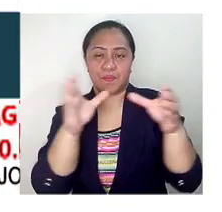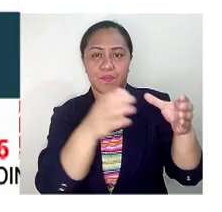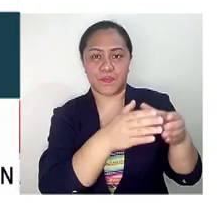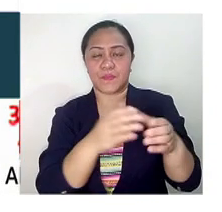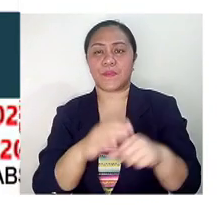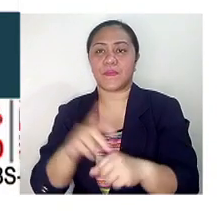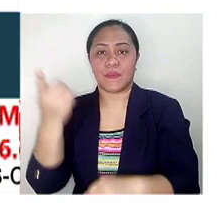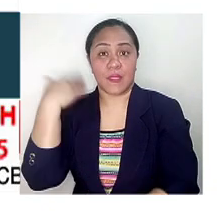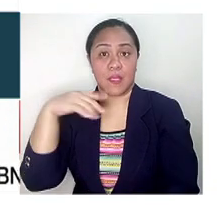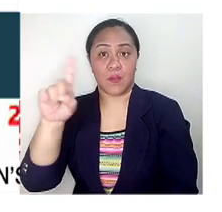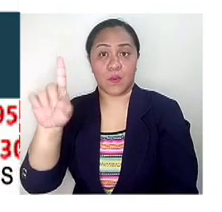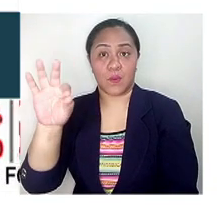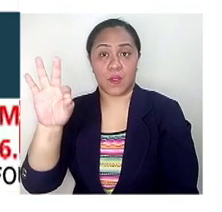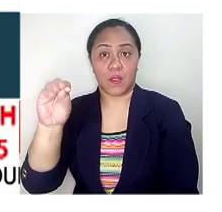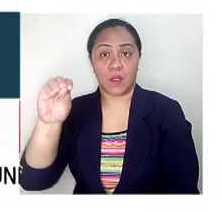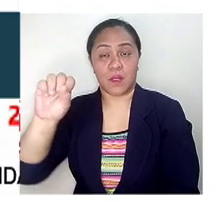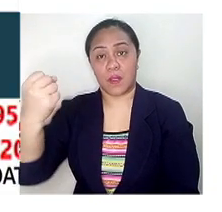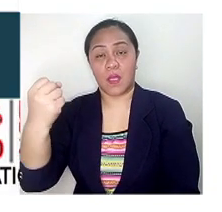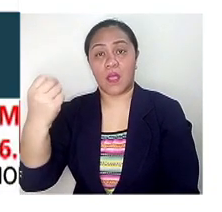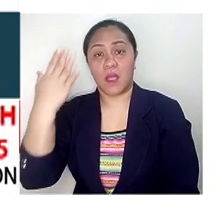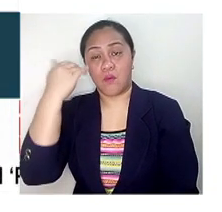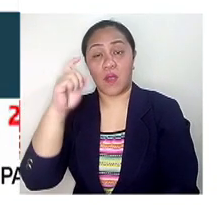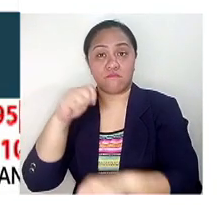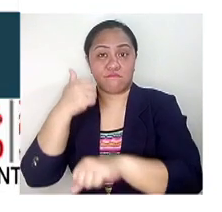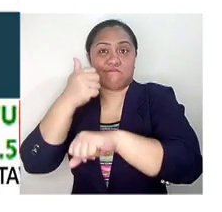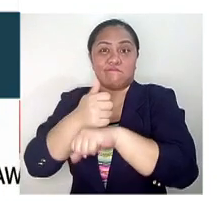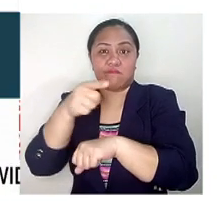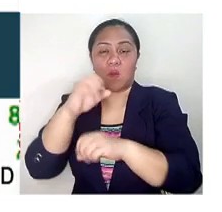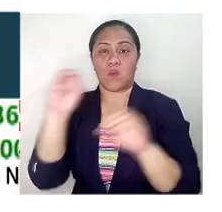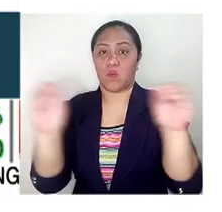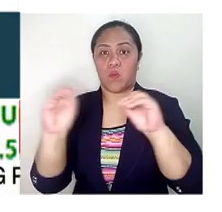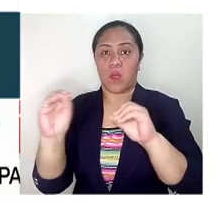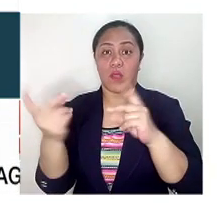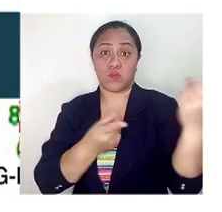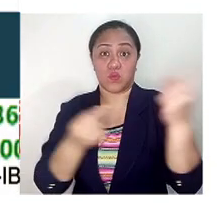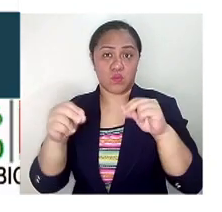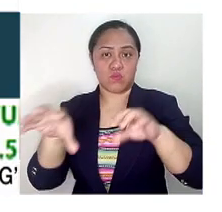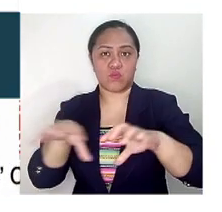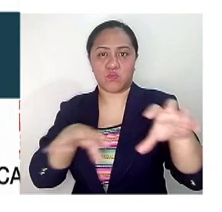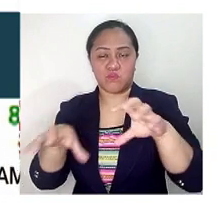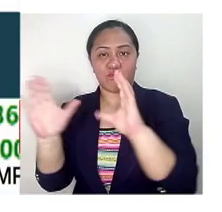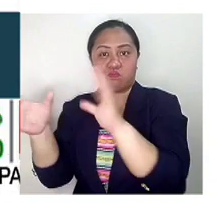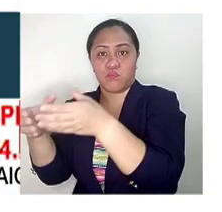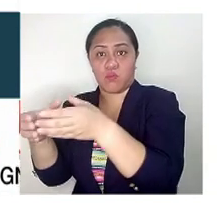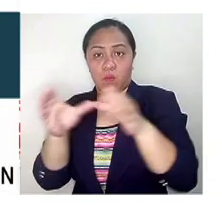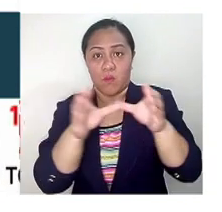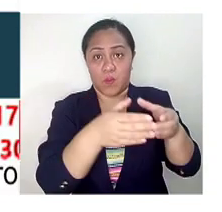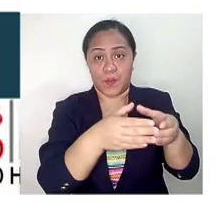1990s, it was possible to compartmentalize because there was really no movement on the part of the two parties insofar as